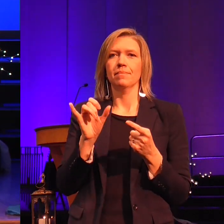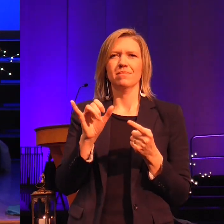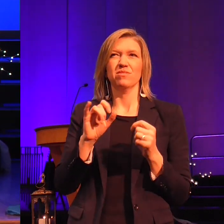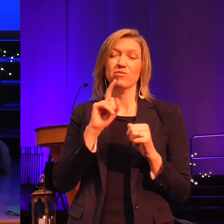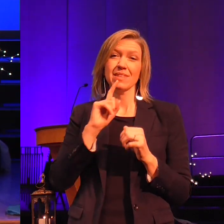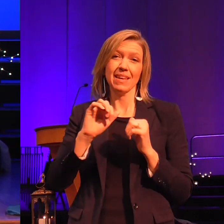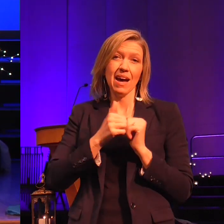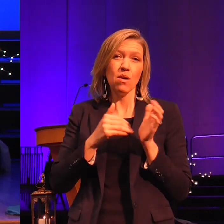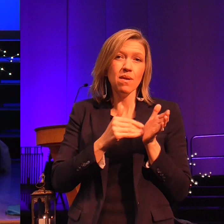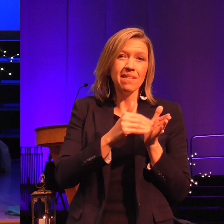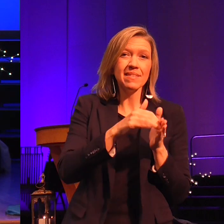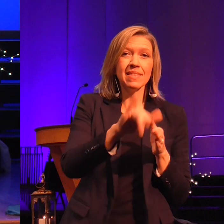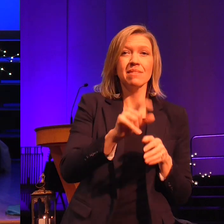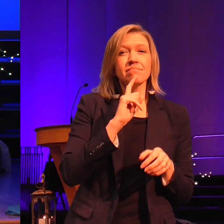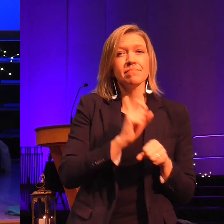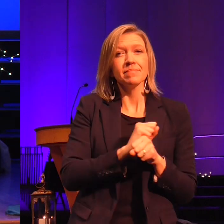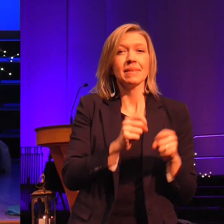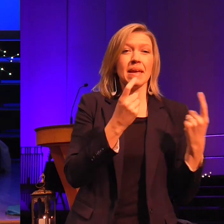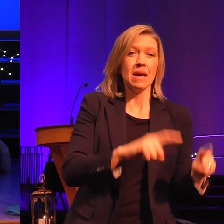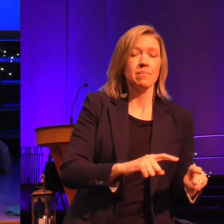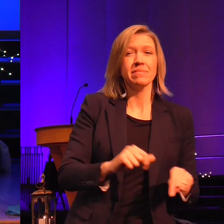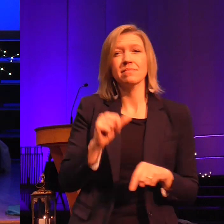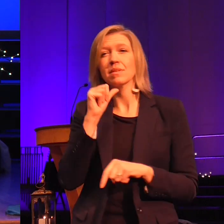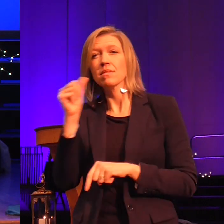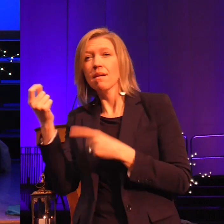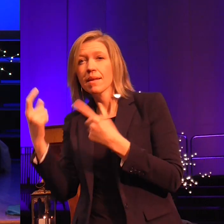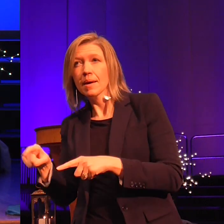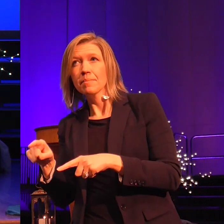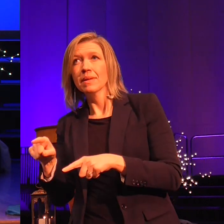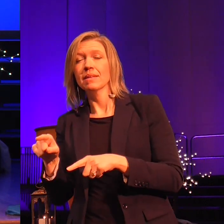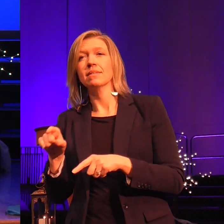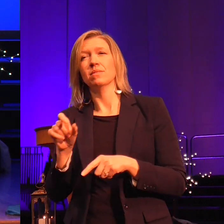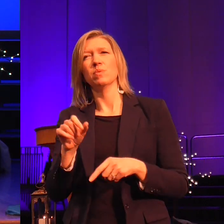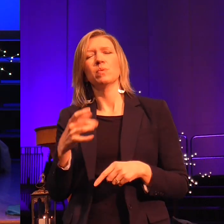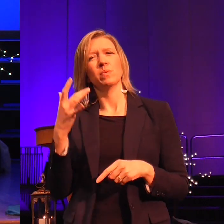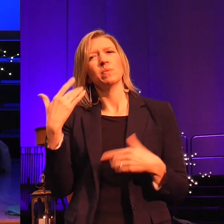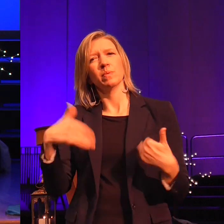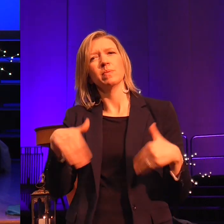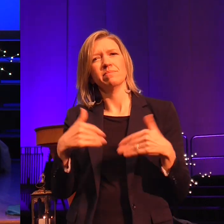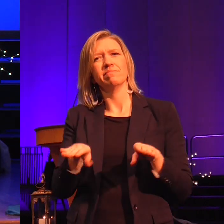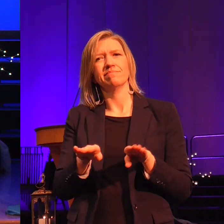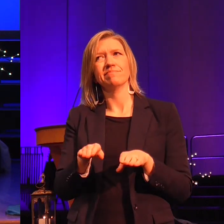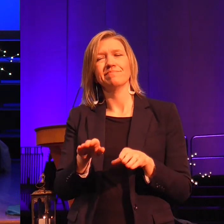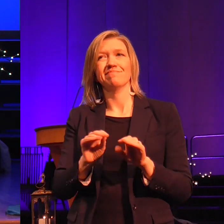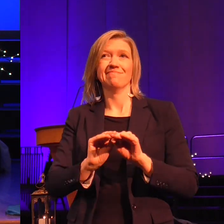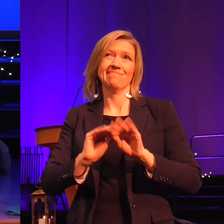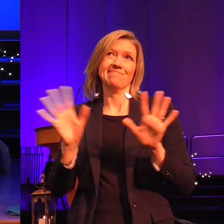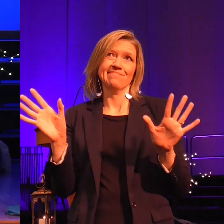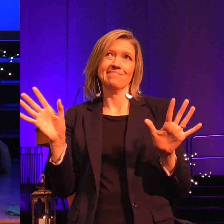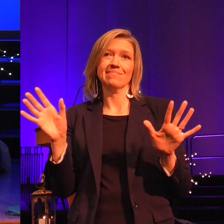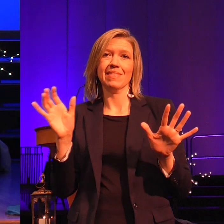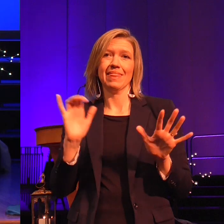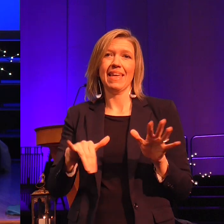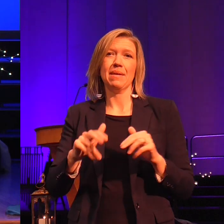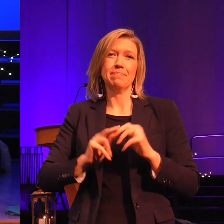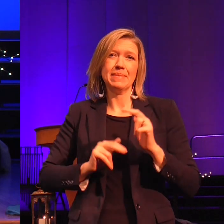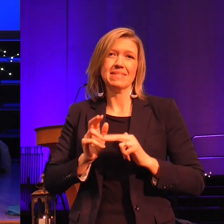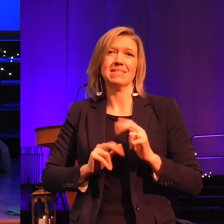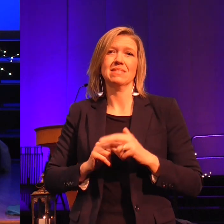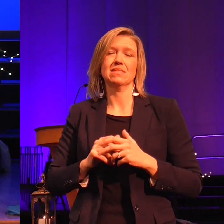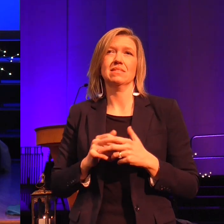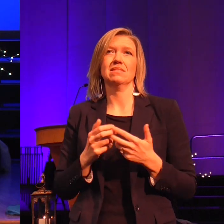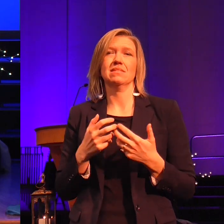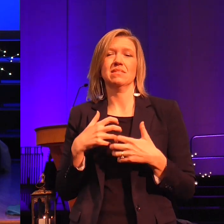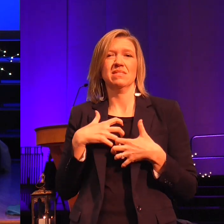life and how much that hasn't happened is often the residue of what builds resentment